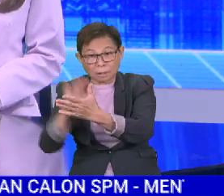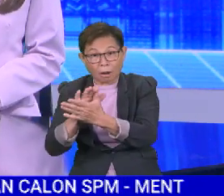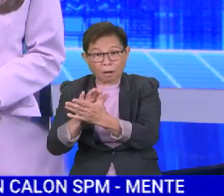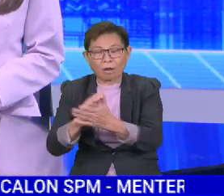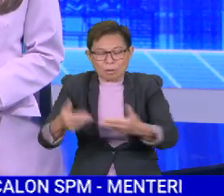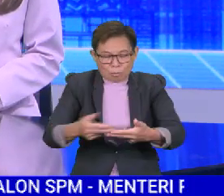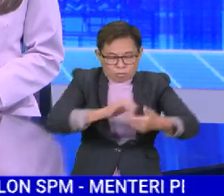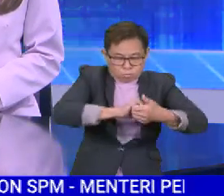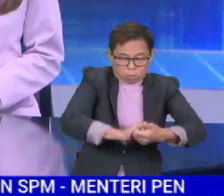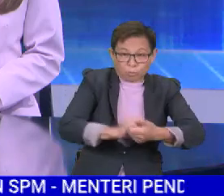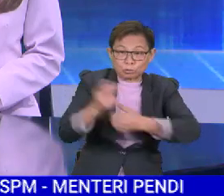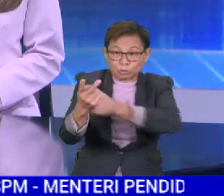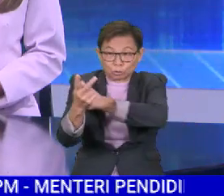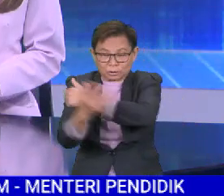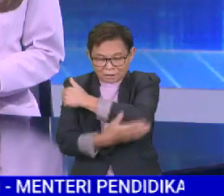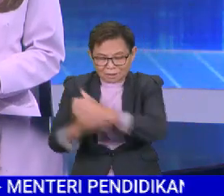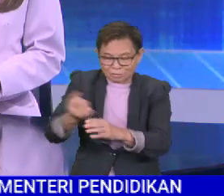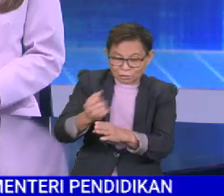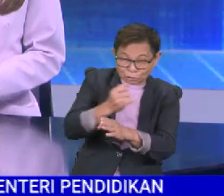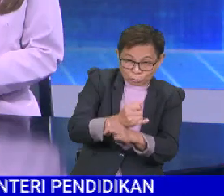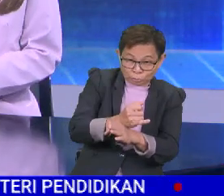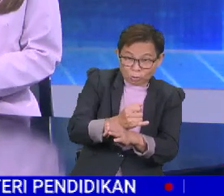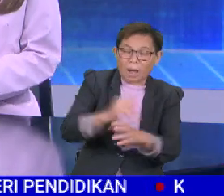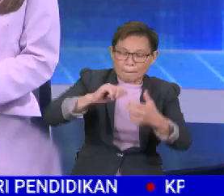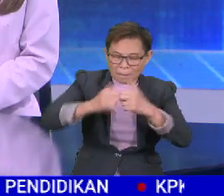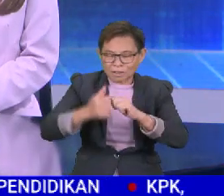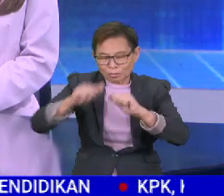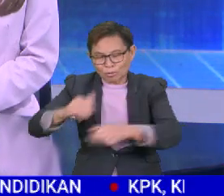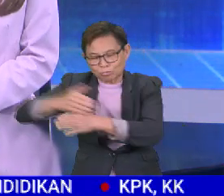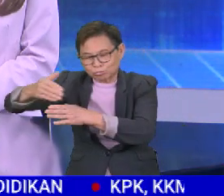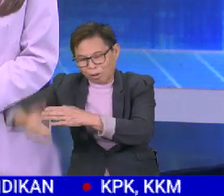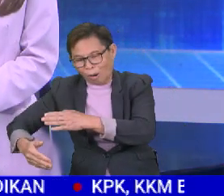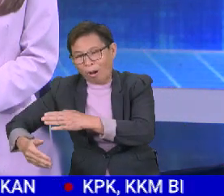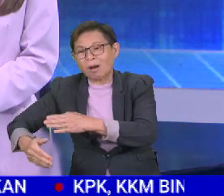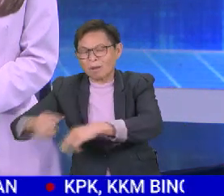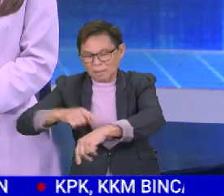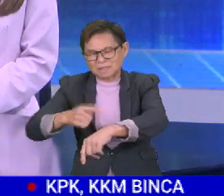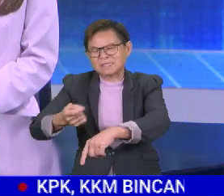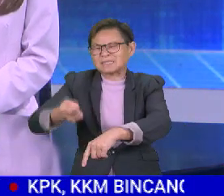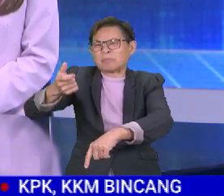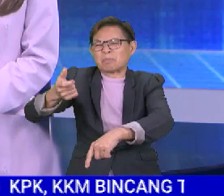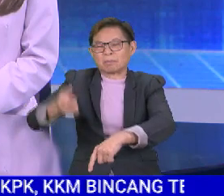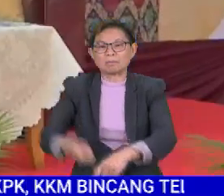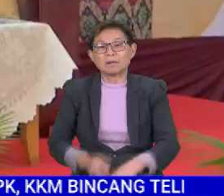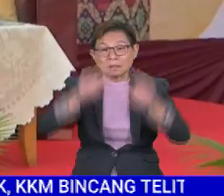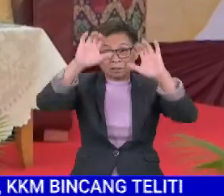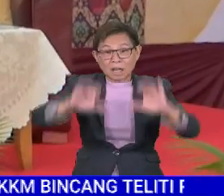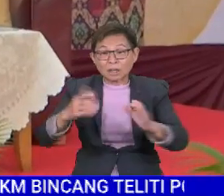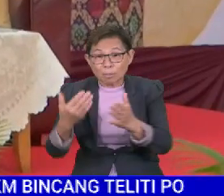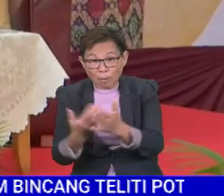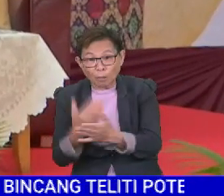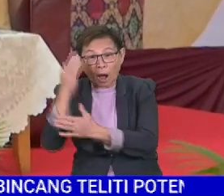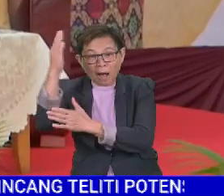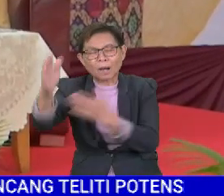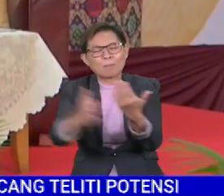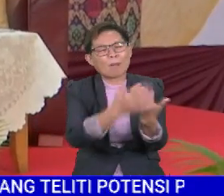menerusi hubungan baik dua negara berjiran, isu itu boleh diselesaikan dalam masa singkat. Mekanisma baharu itu